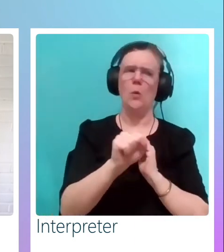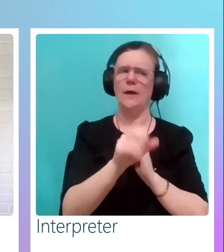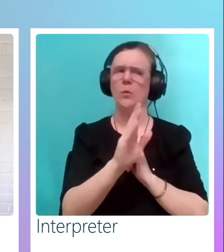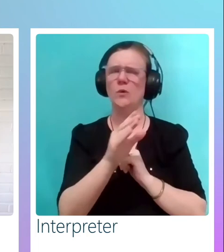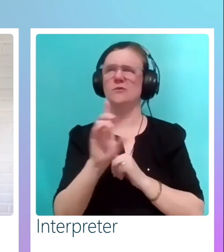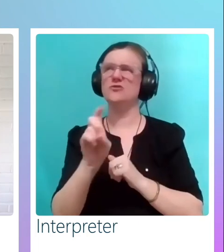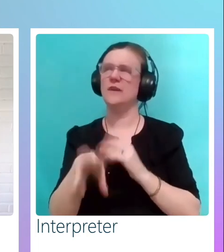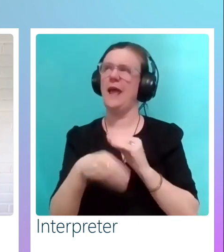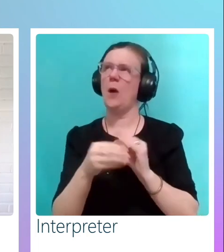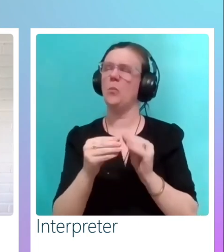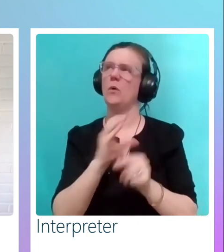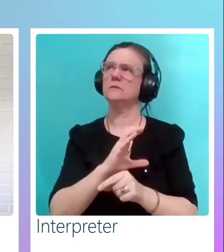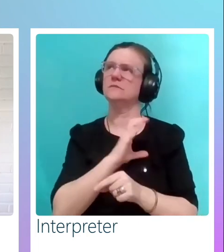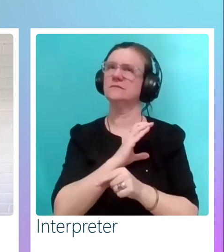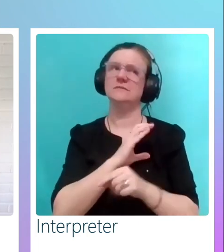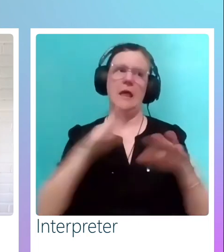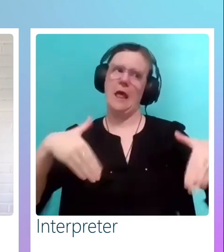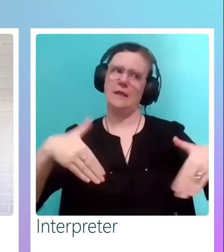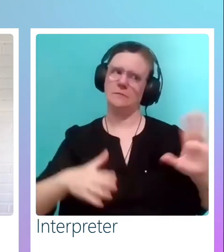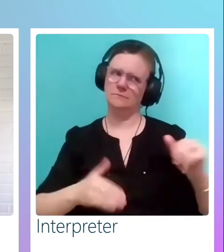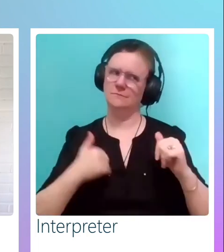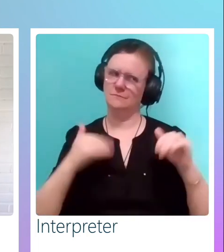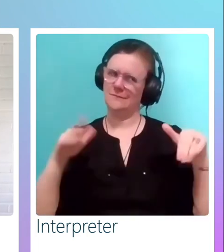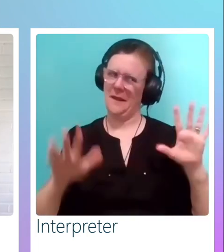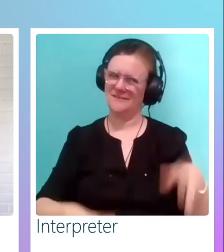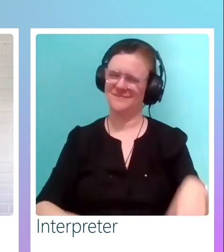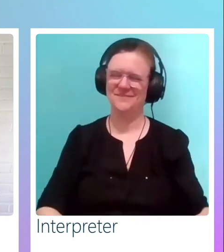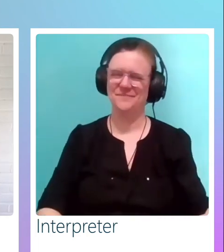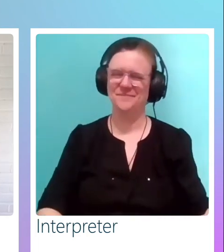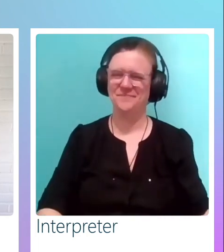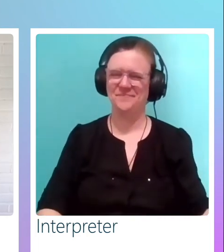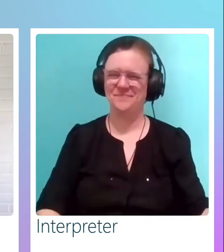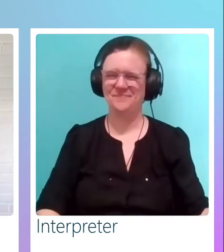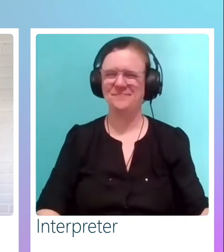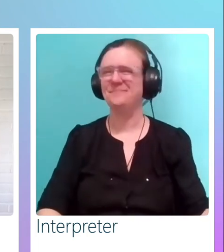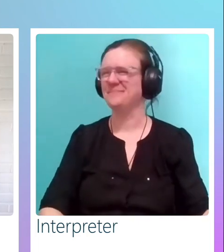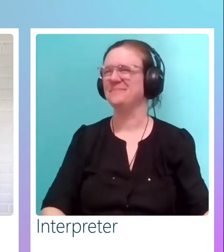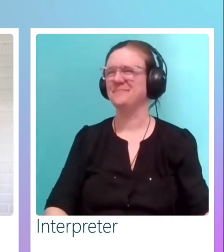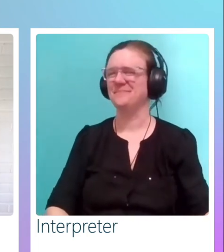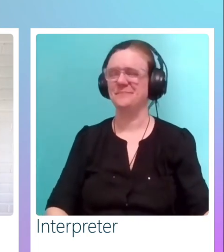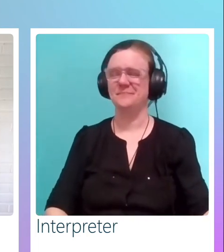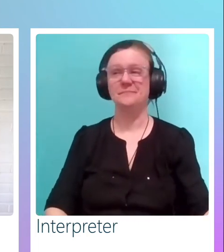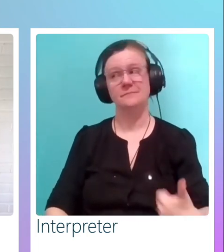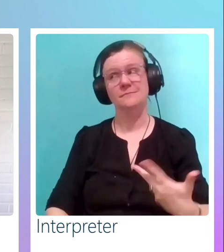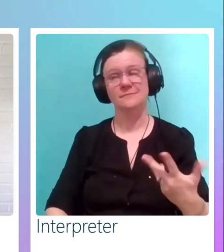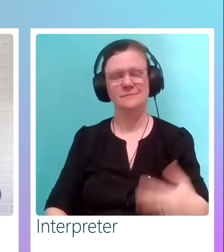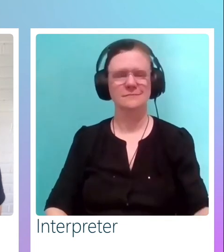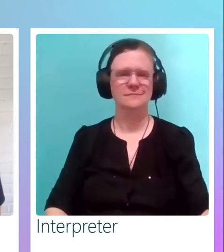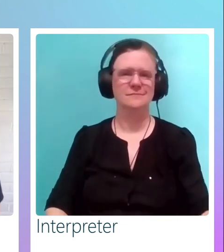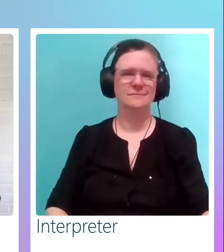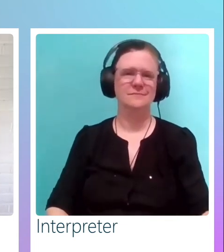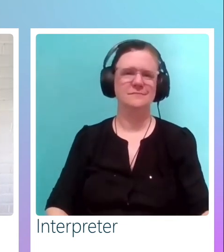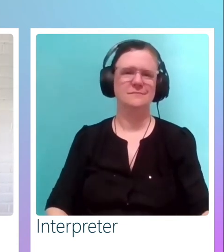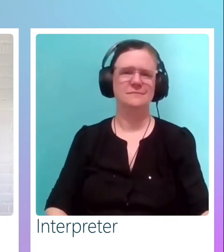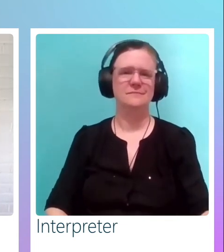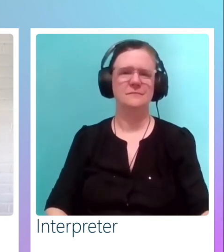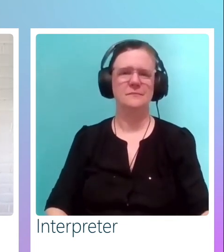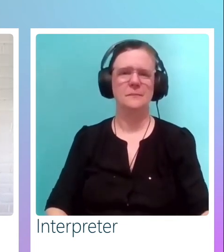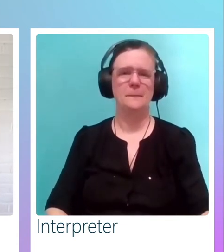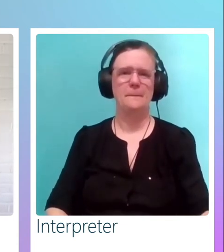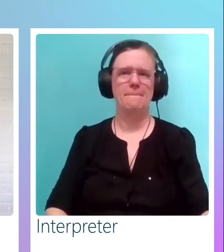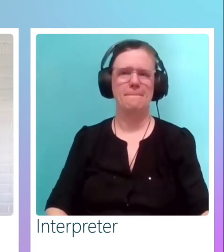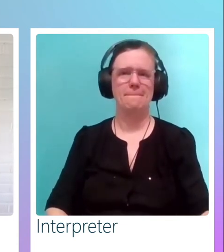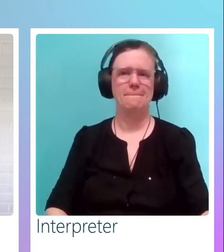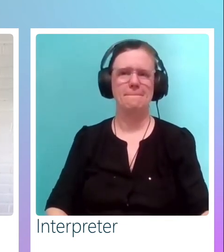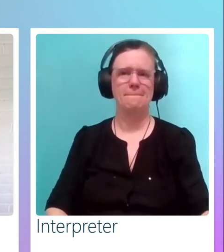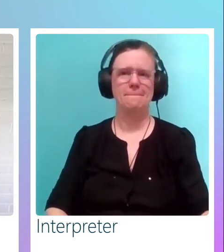do, but yes, we haven't significantly changed them. Yeah, that makes sense. That makes sense.